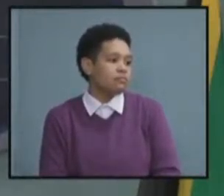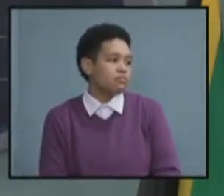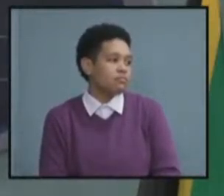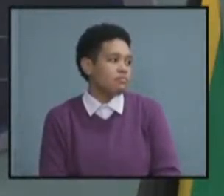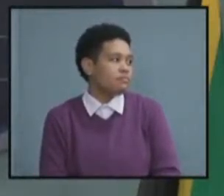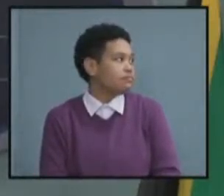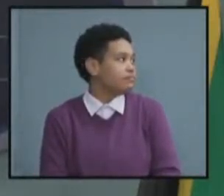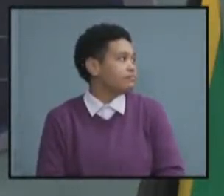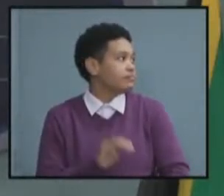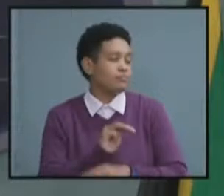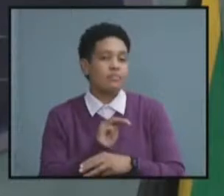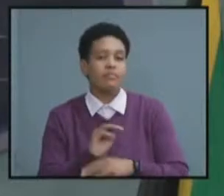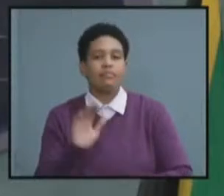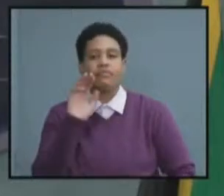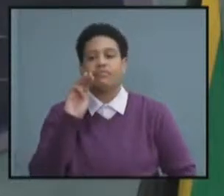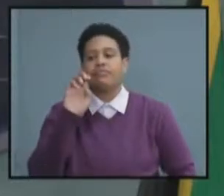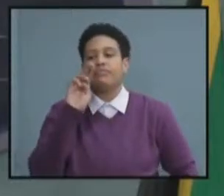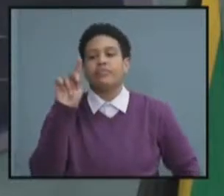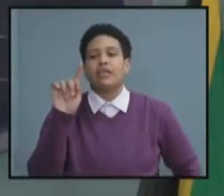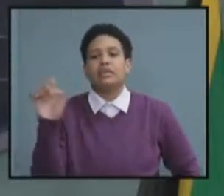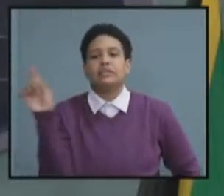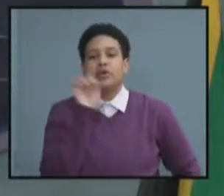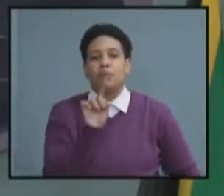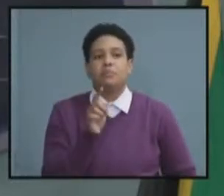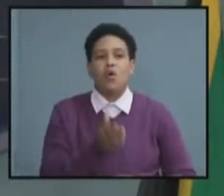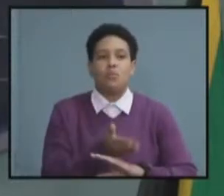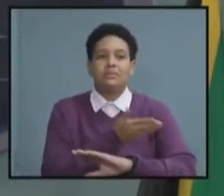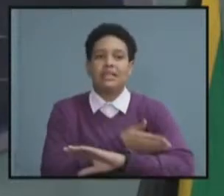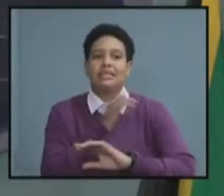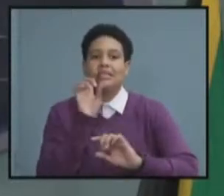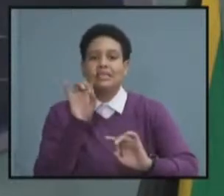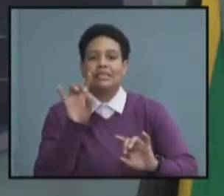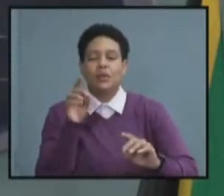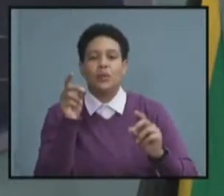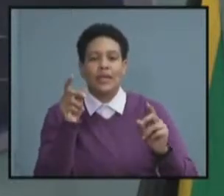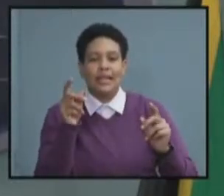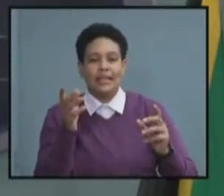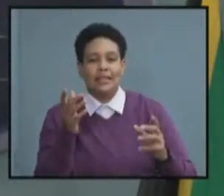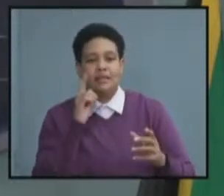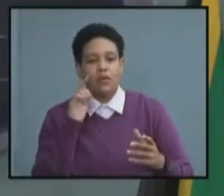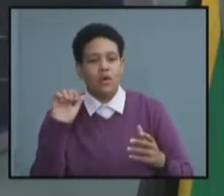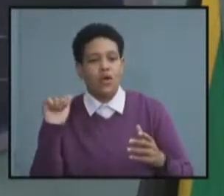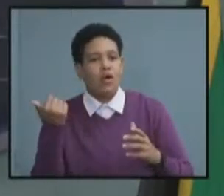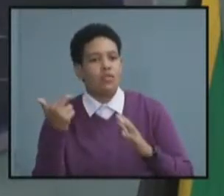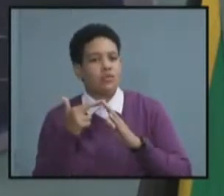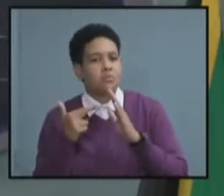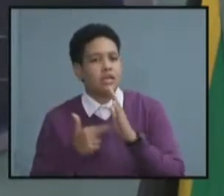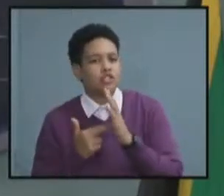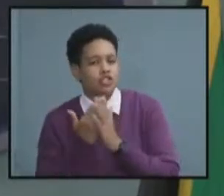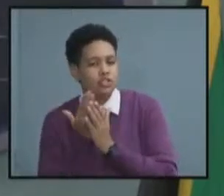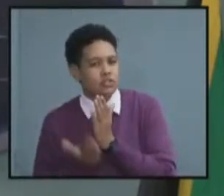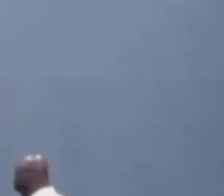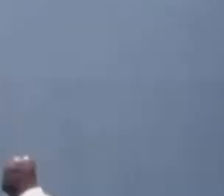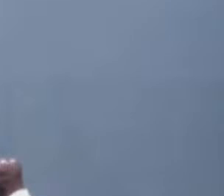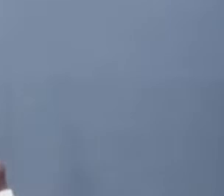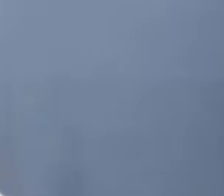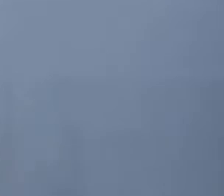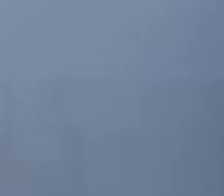me invite Minister Mackenzie to give a quick brief on the other measures.